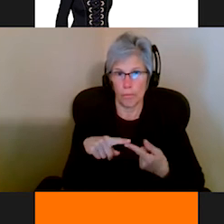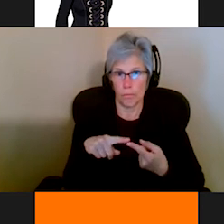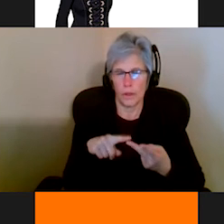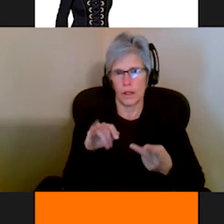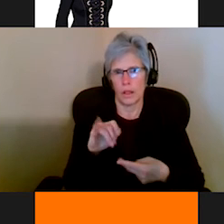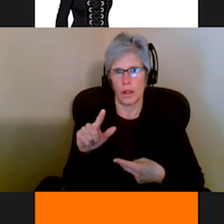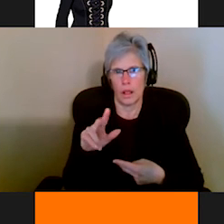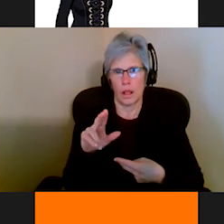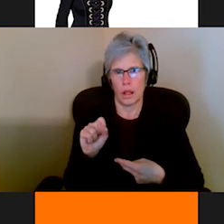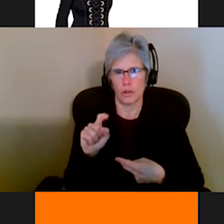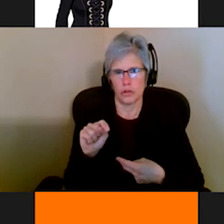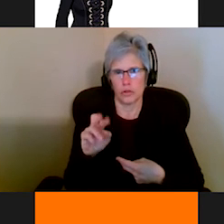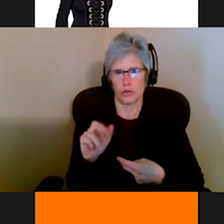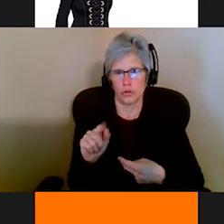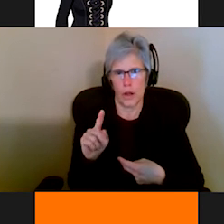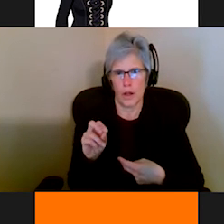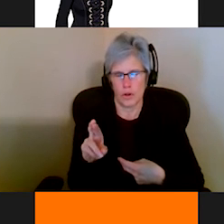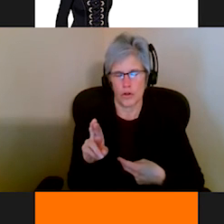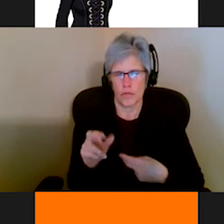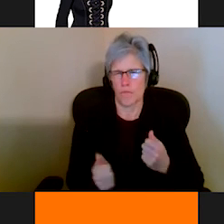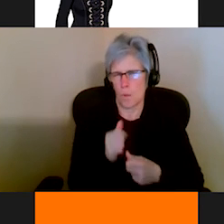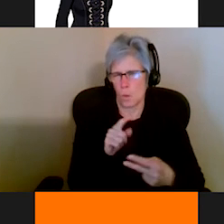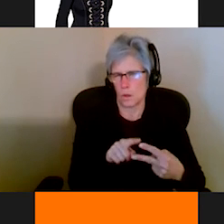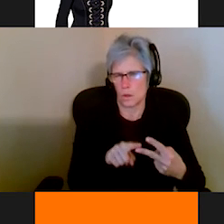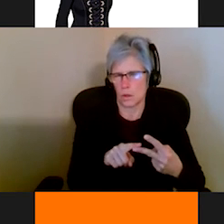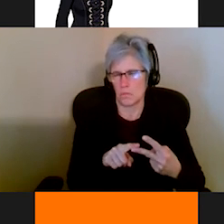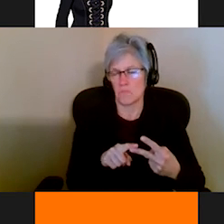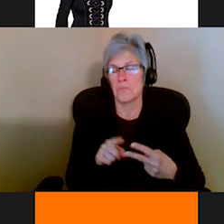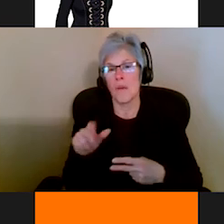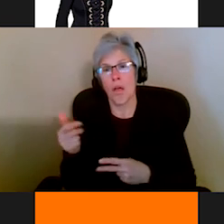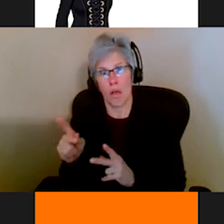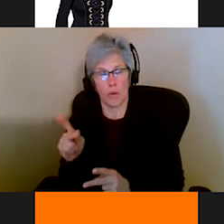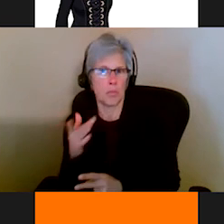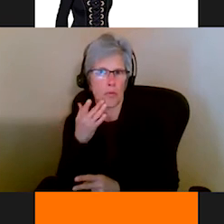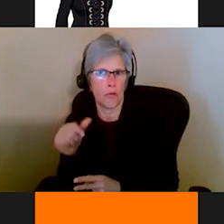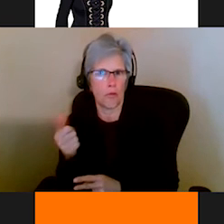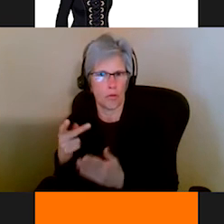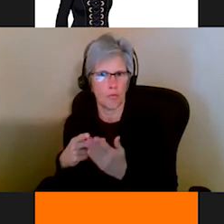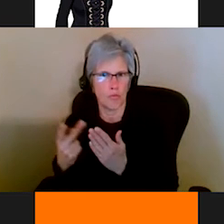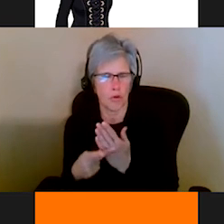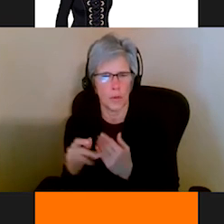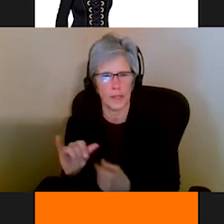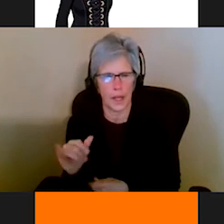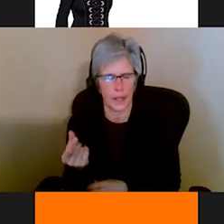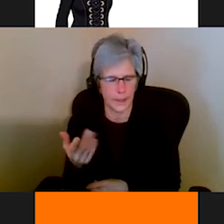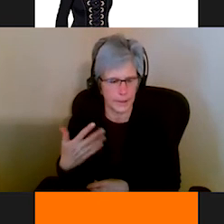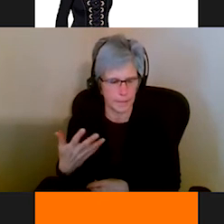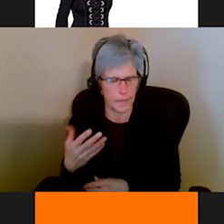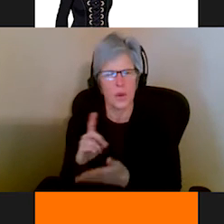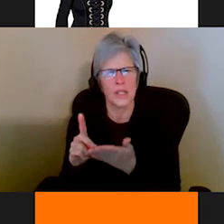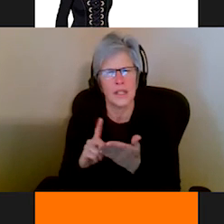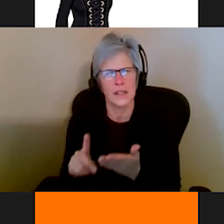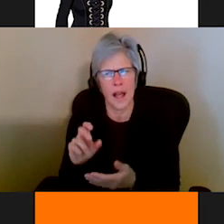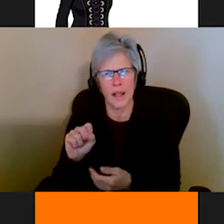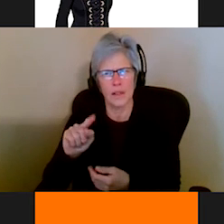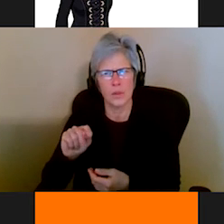people like to use other programs like, what is that called? The Design Studio? I forget what that